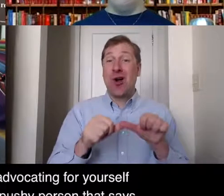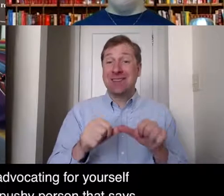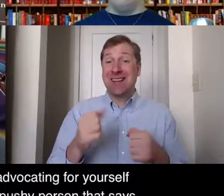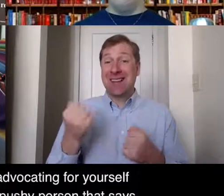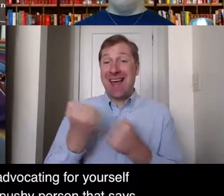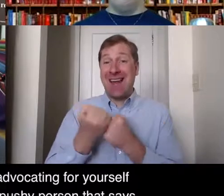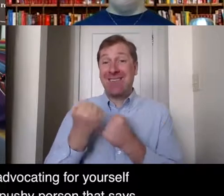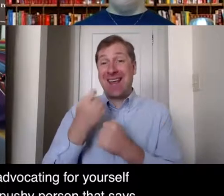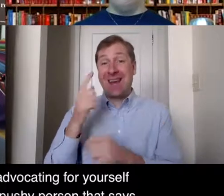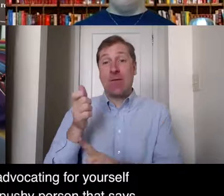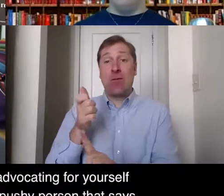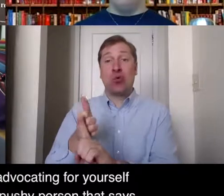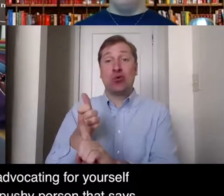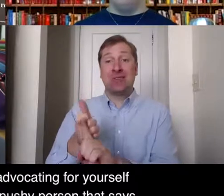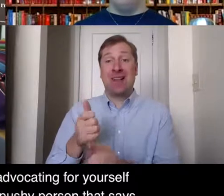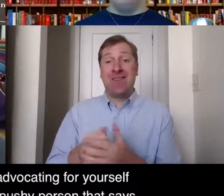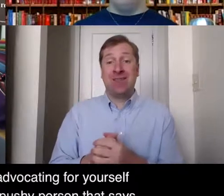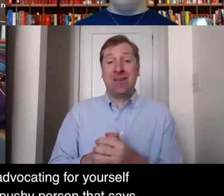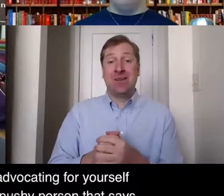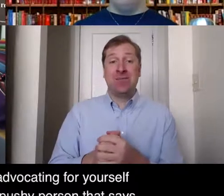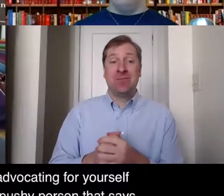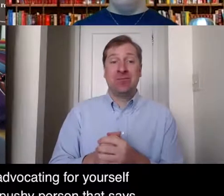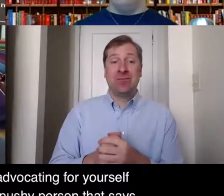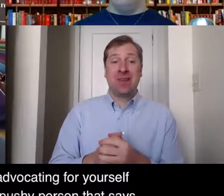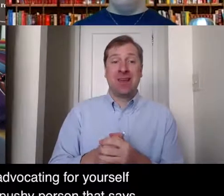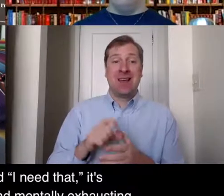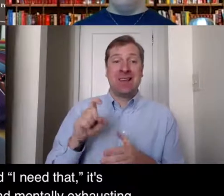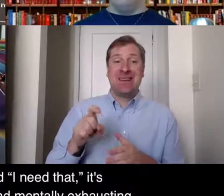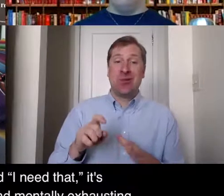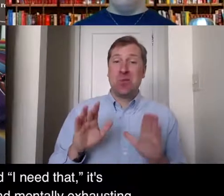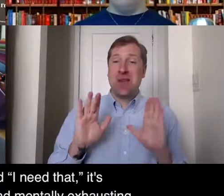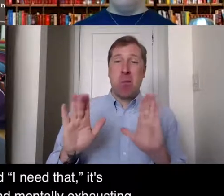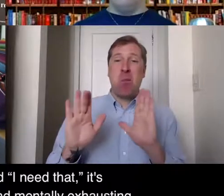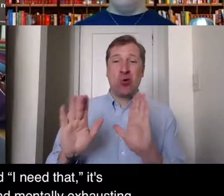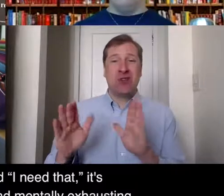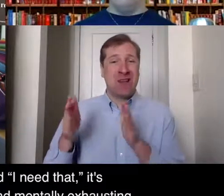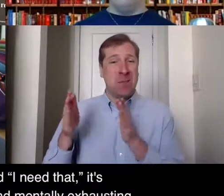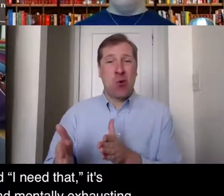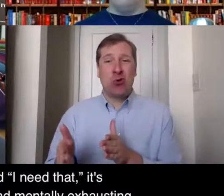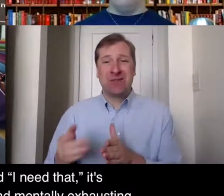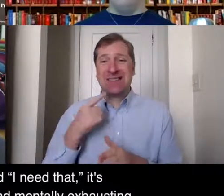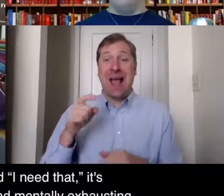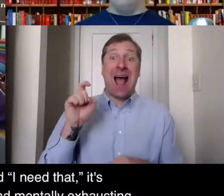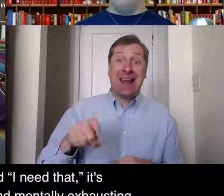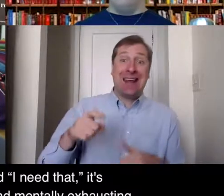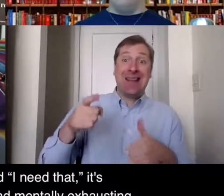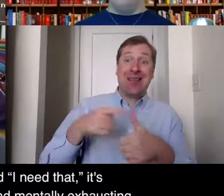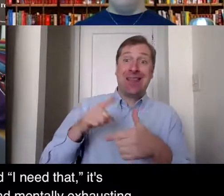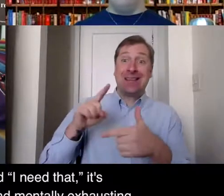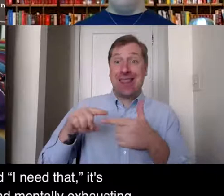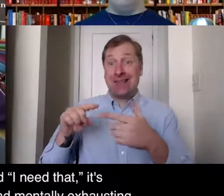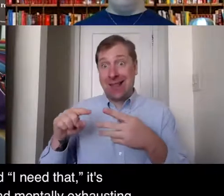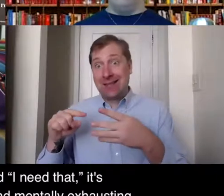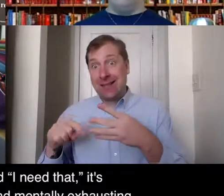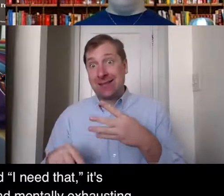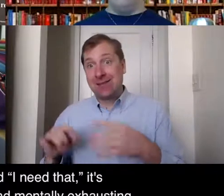advocating for yourself and having to be the pushy person that says, I need this and I need that, it's just